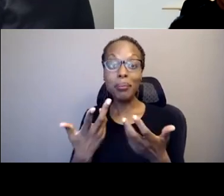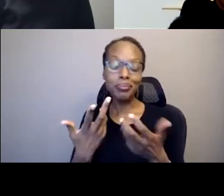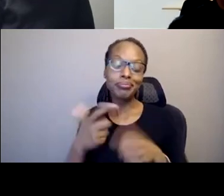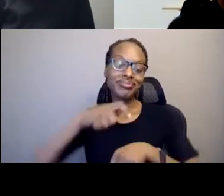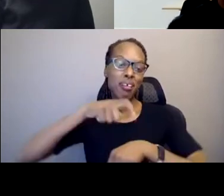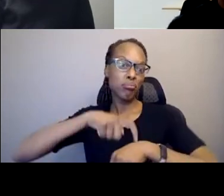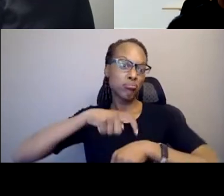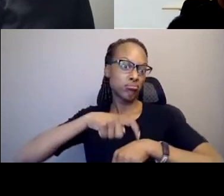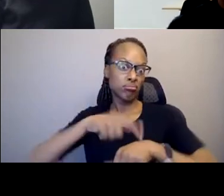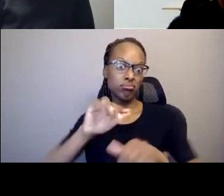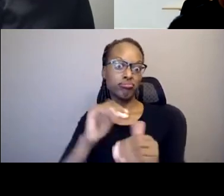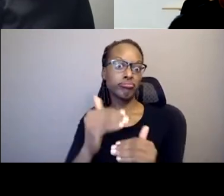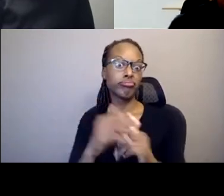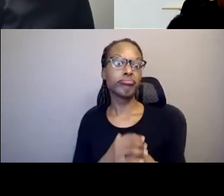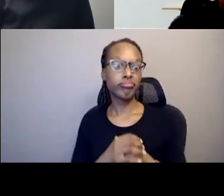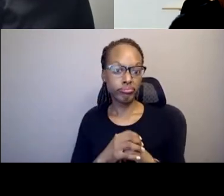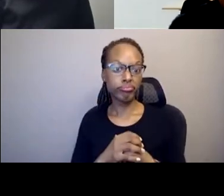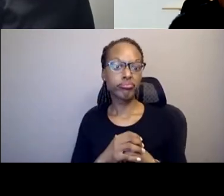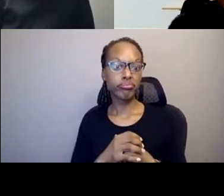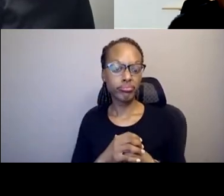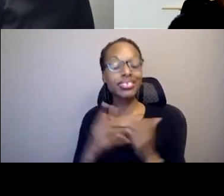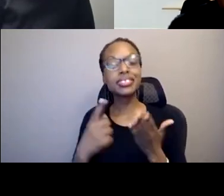and really, I think a lot of times don't